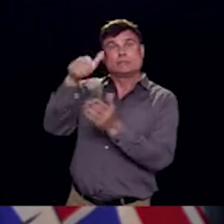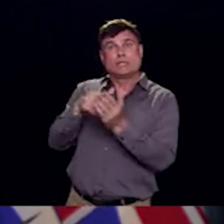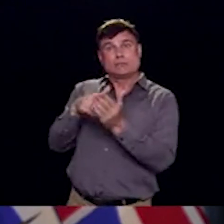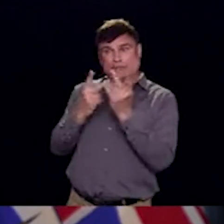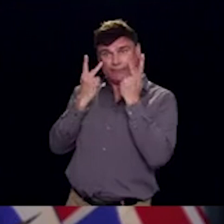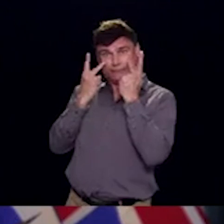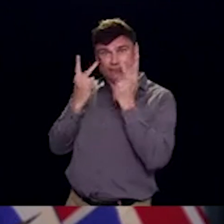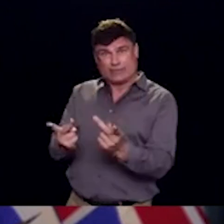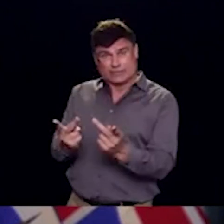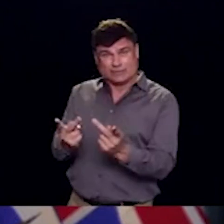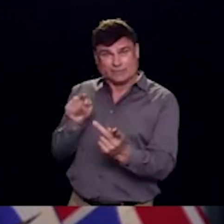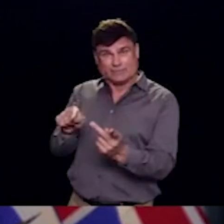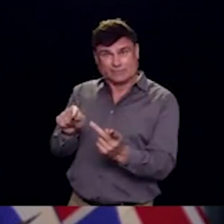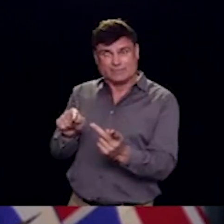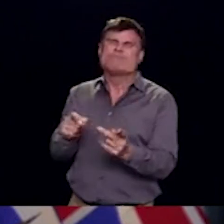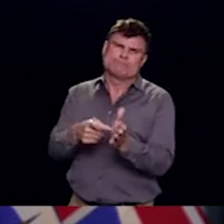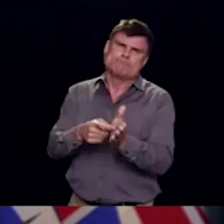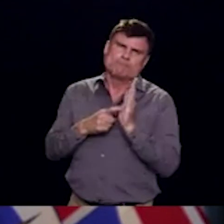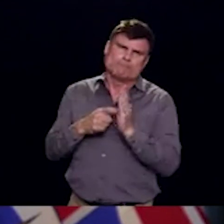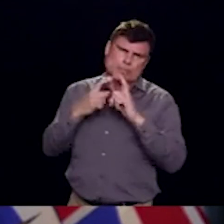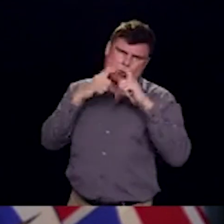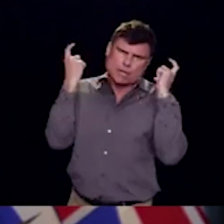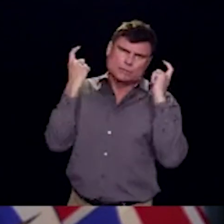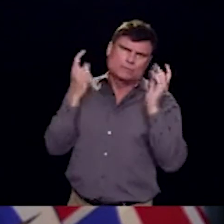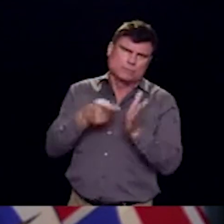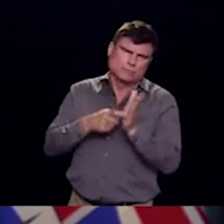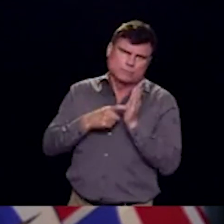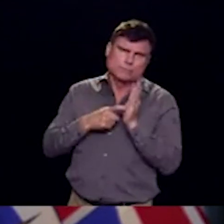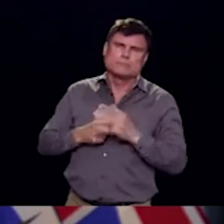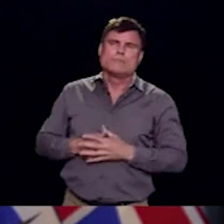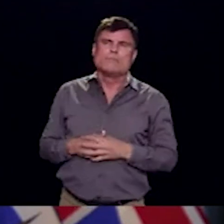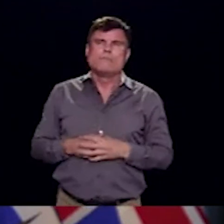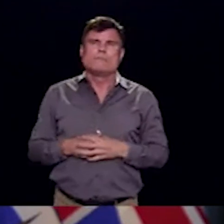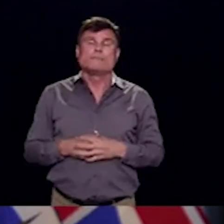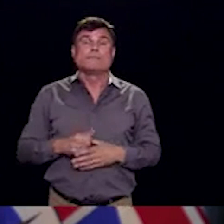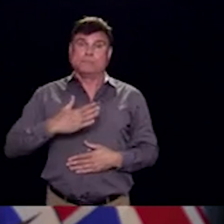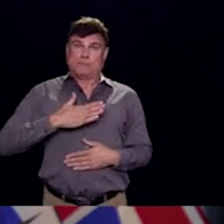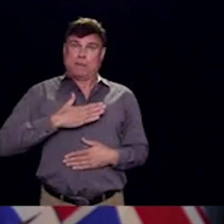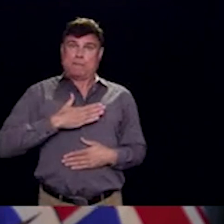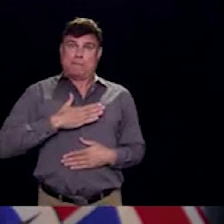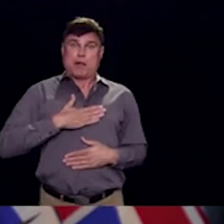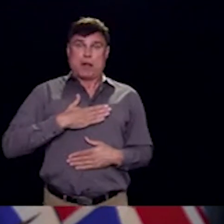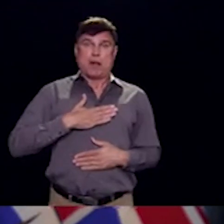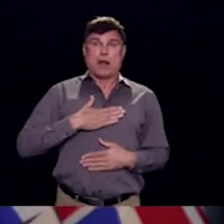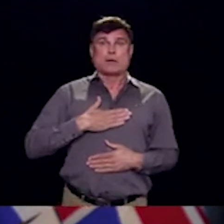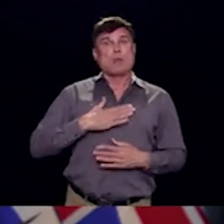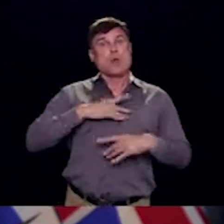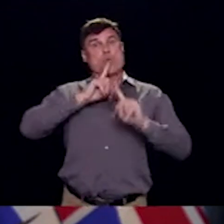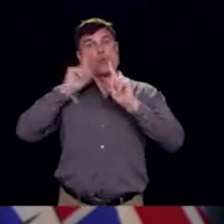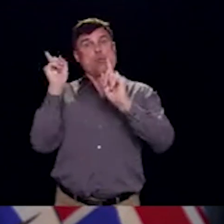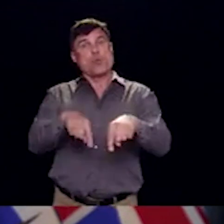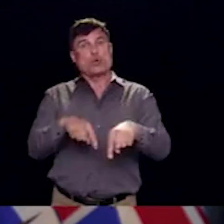here in British Columbia at this time. We may, if we end up in during the respiratory season with a surge, it